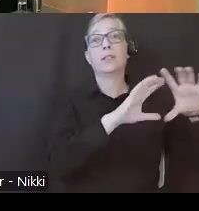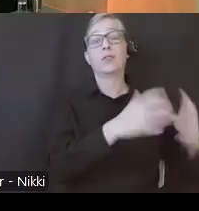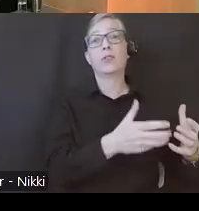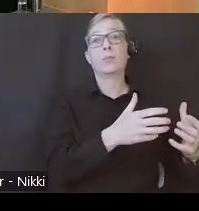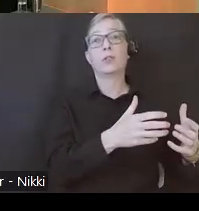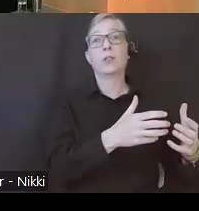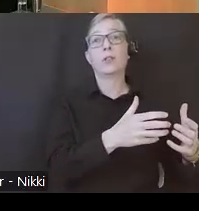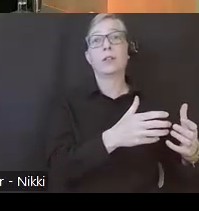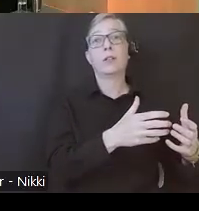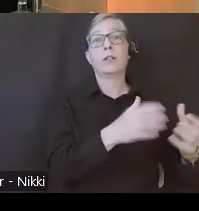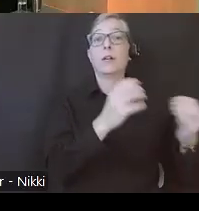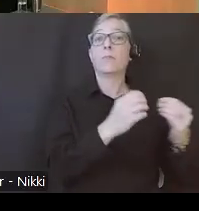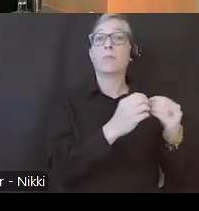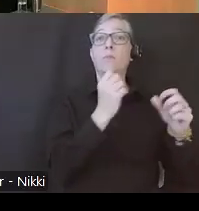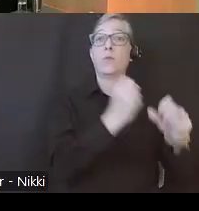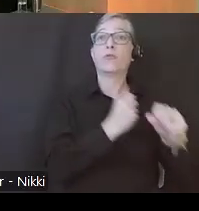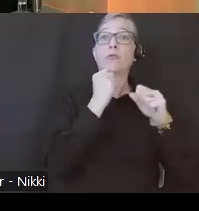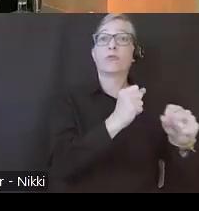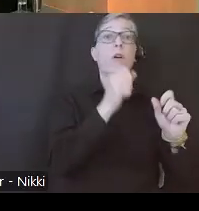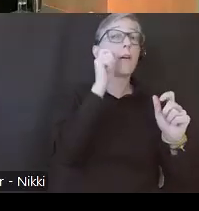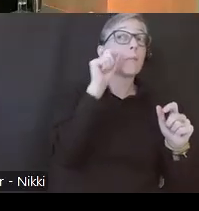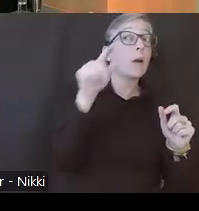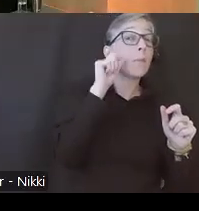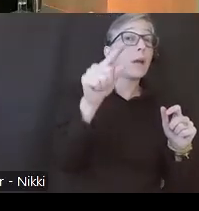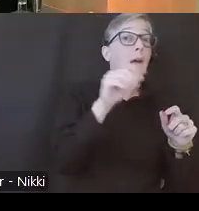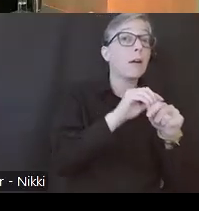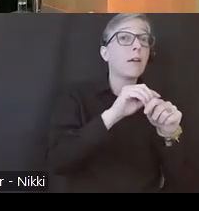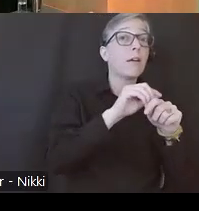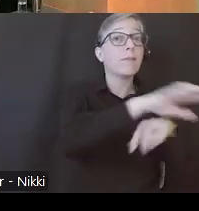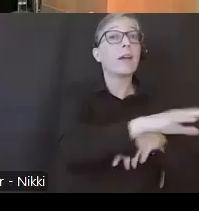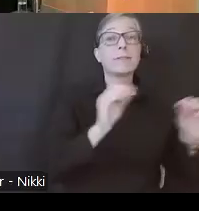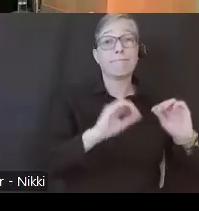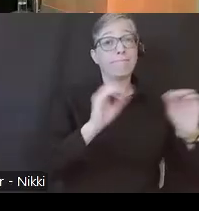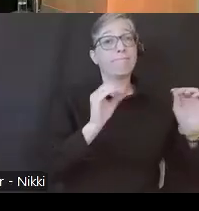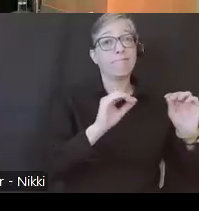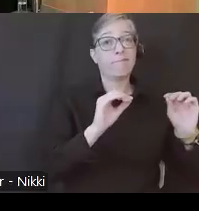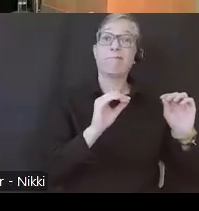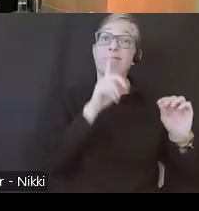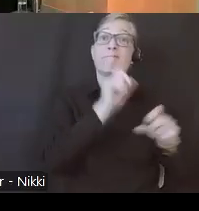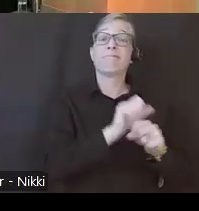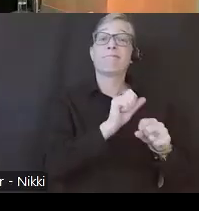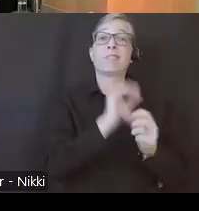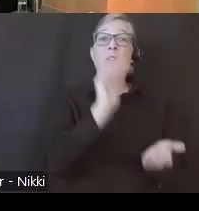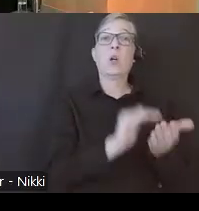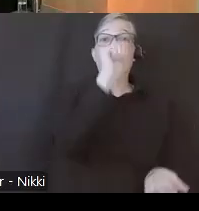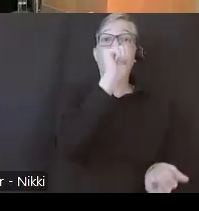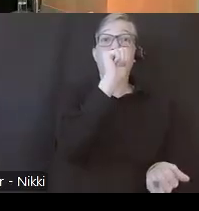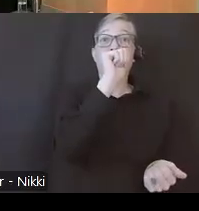stronger pop-out effect. And in fact, they had the smallest perceptual pop-out effect according to those ratings.